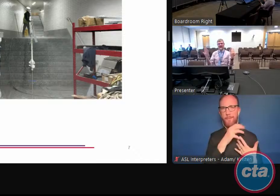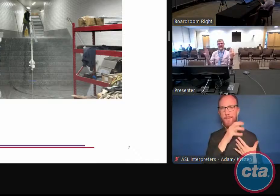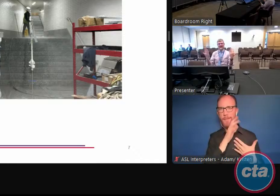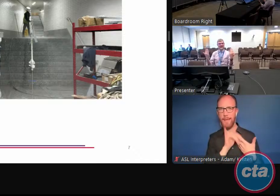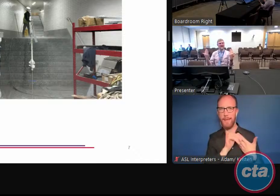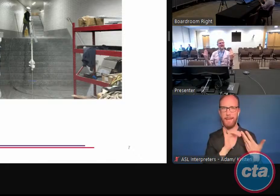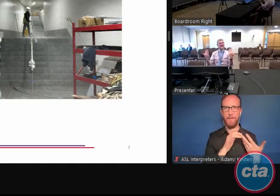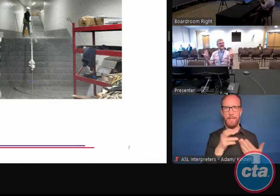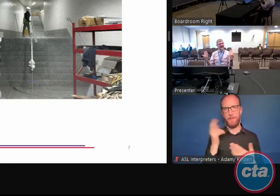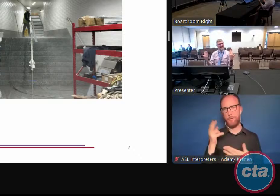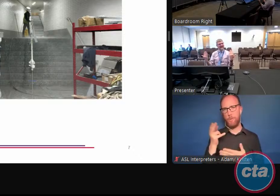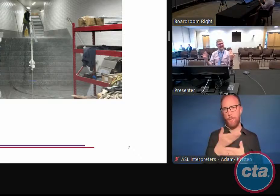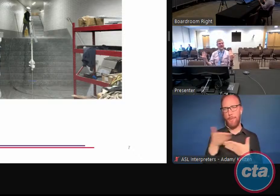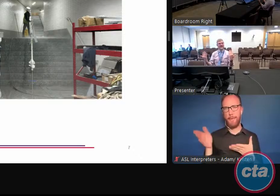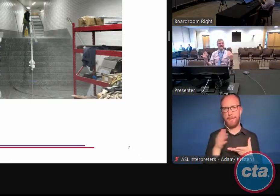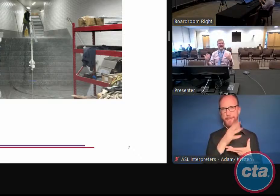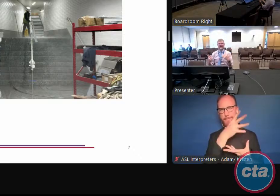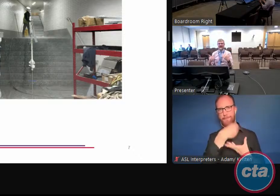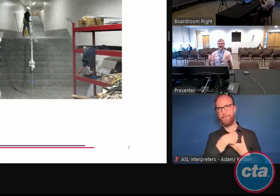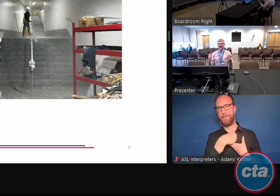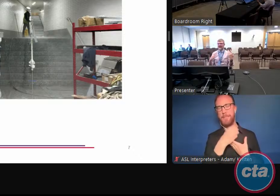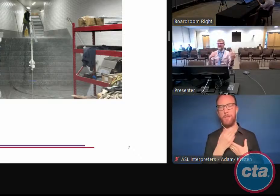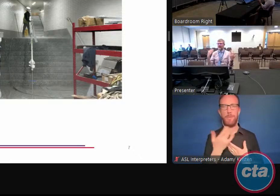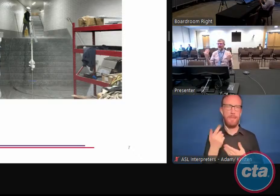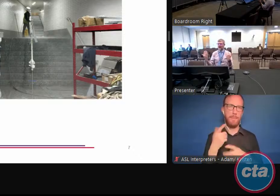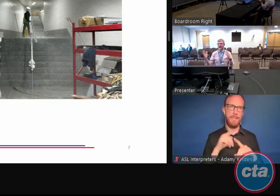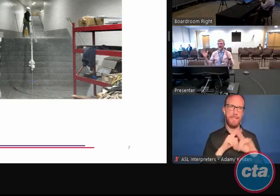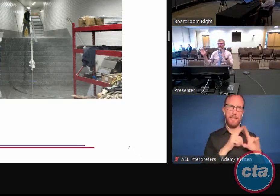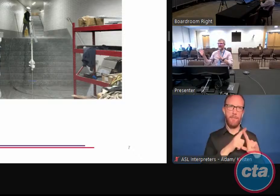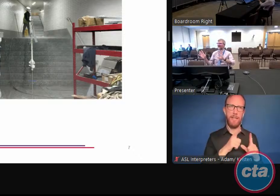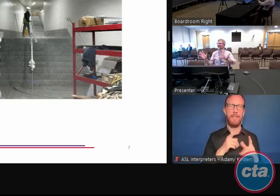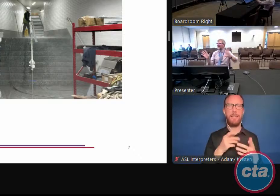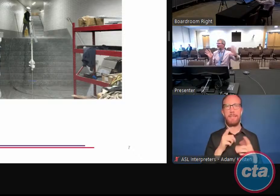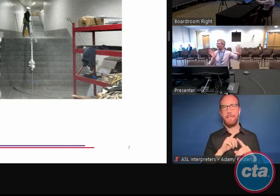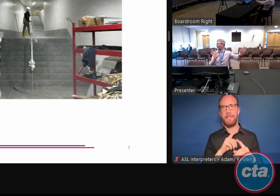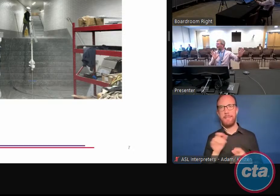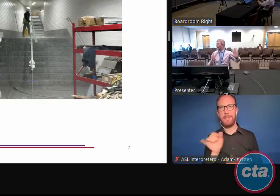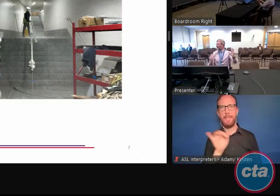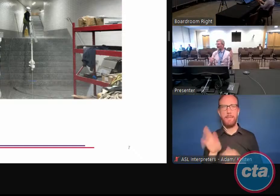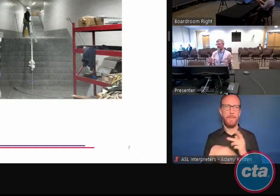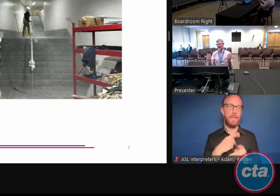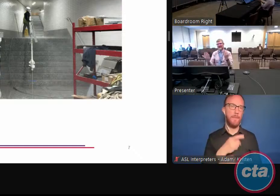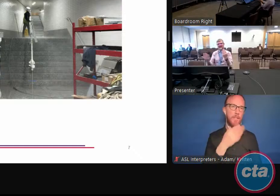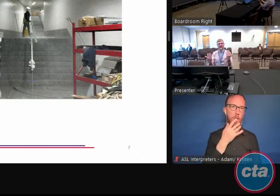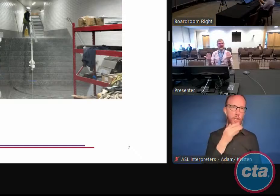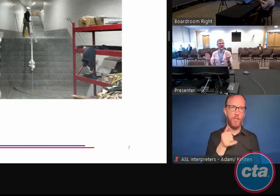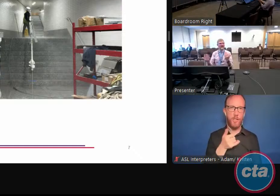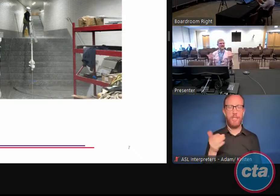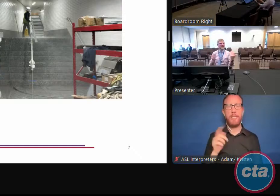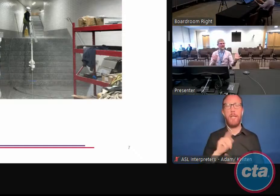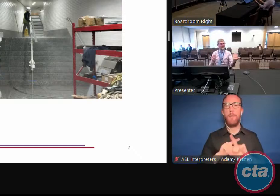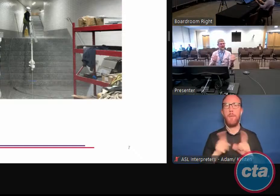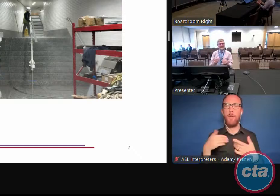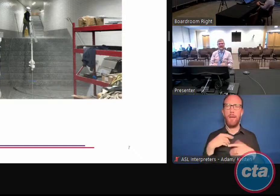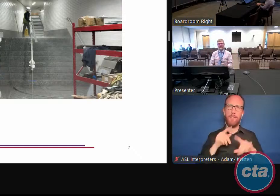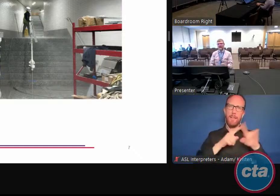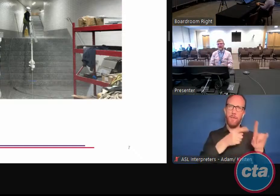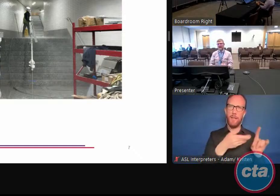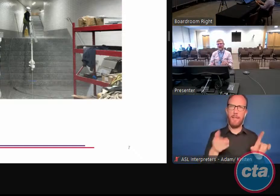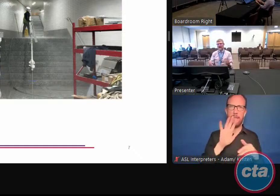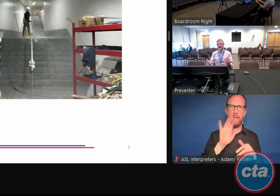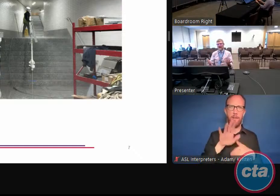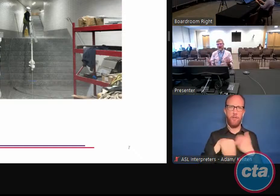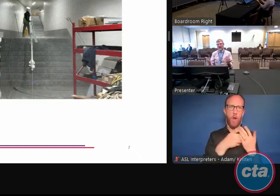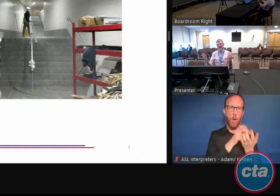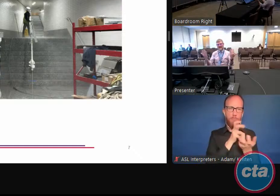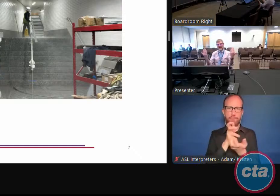bit, it has a little different facade than the other ones, right? They carry a lot of similar color tones, so they carry through, but you get these little elements that make them a little bit different. And Bryn